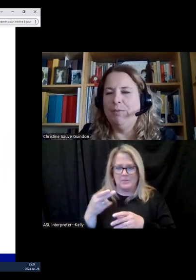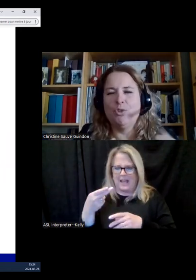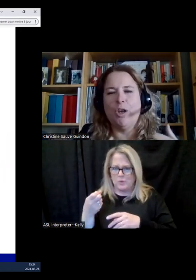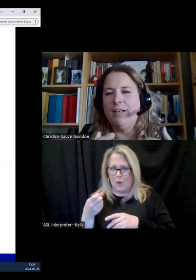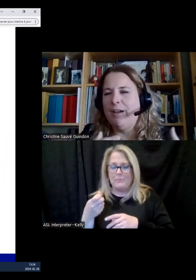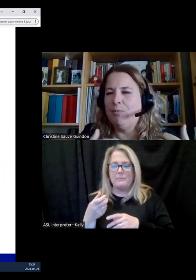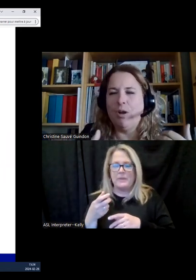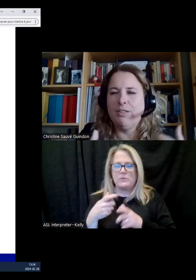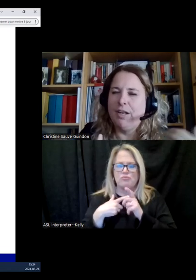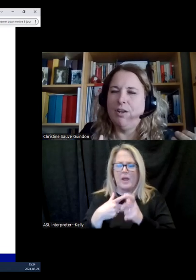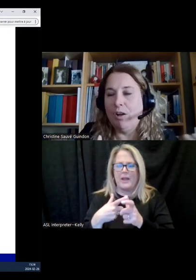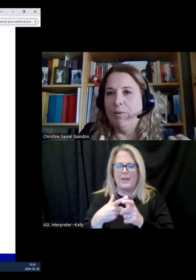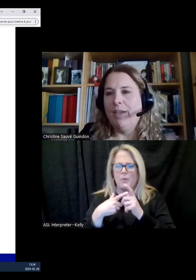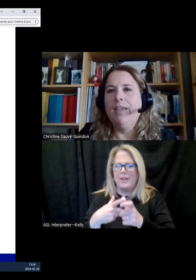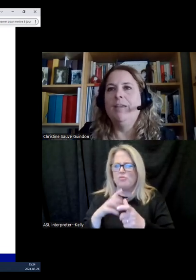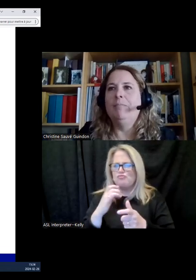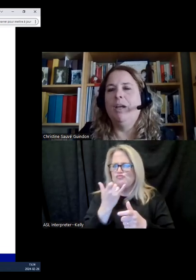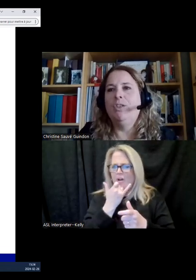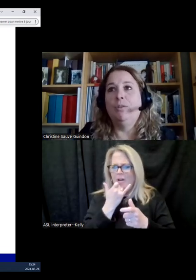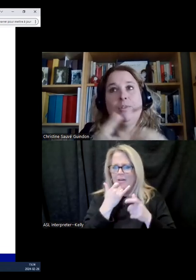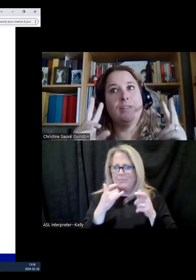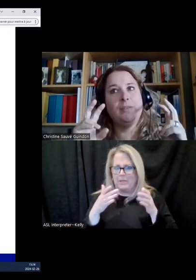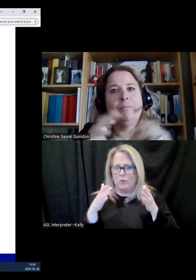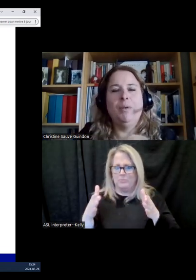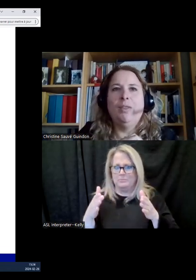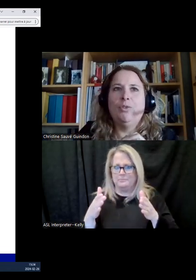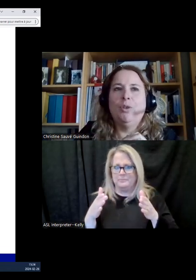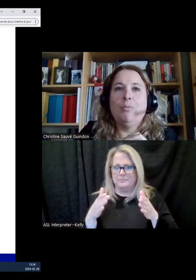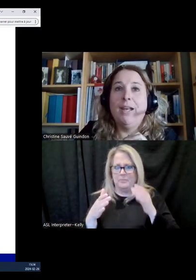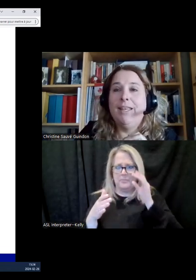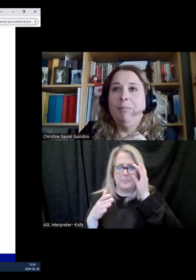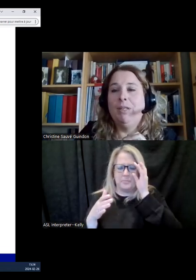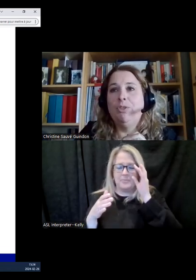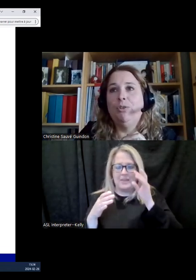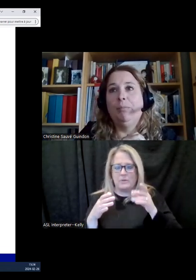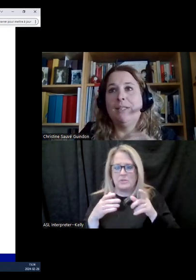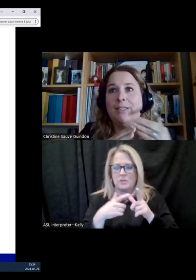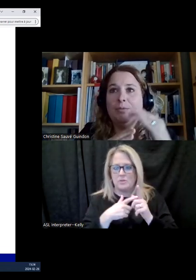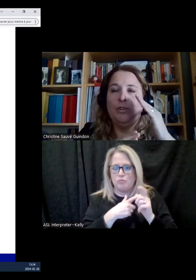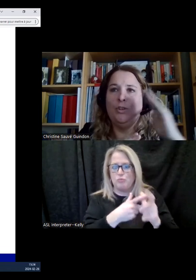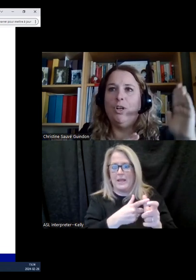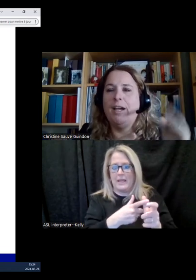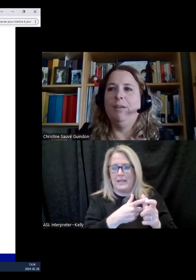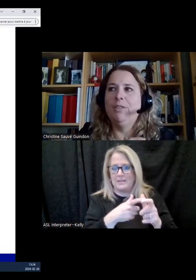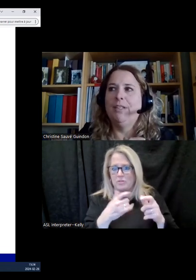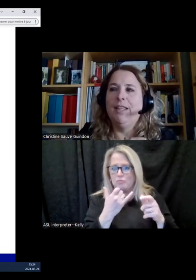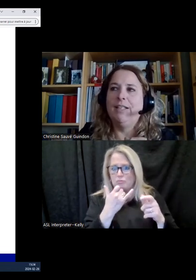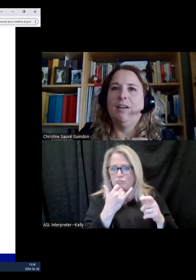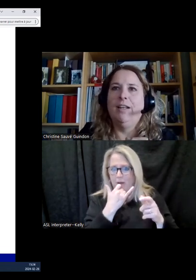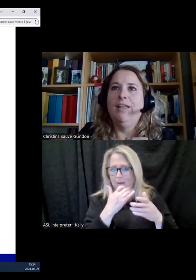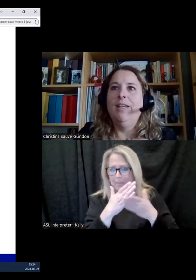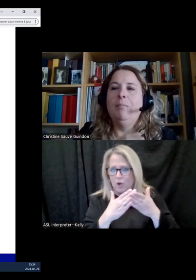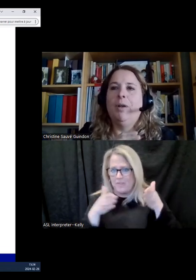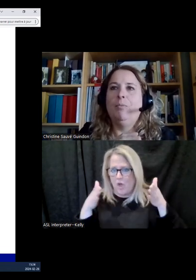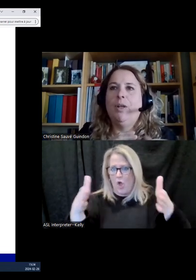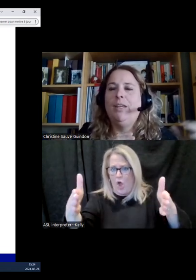jog down. He was jogging down the wrong side of the hallway. Mind you, he wasn't doing the right thing, but he was doing it because his good eye was in that